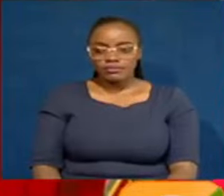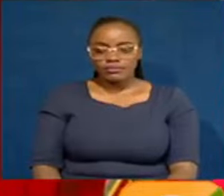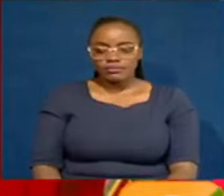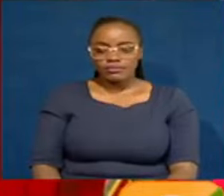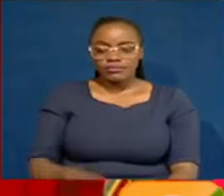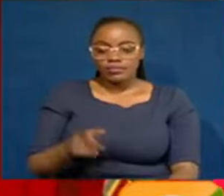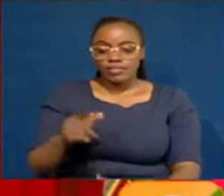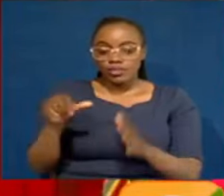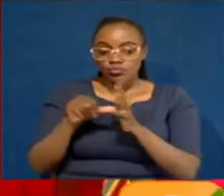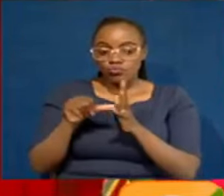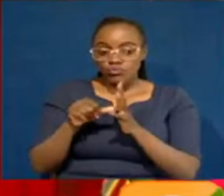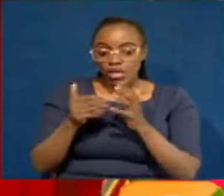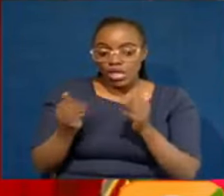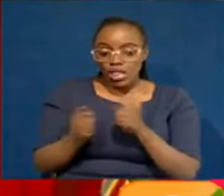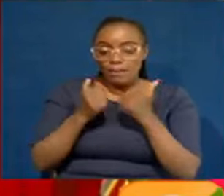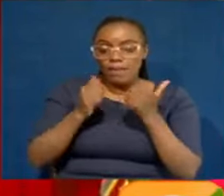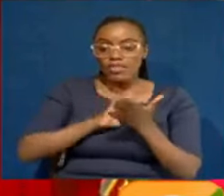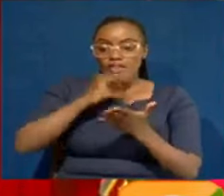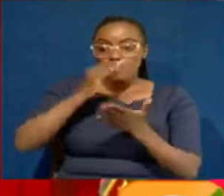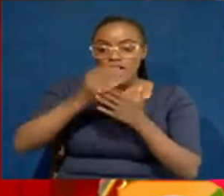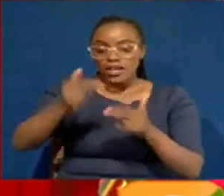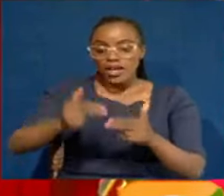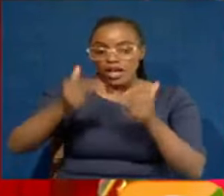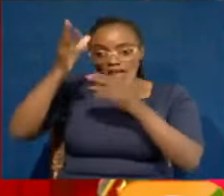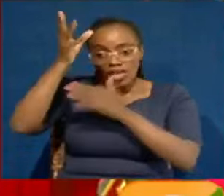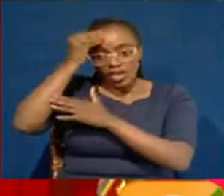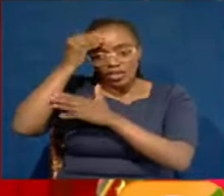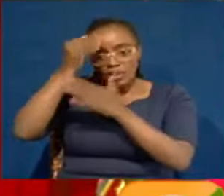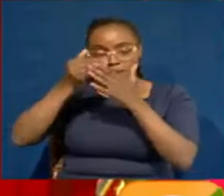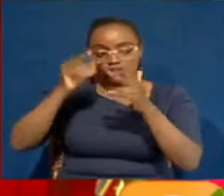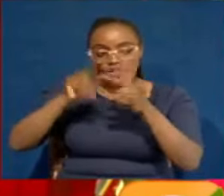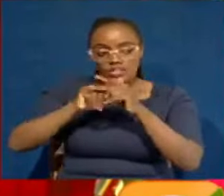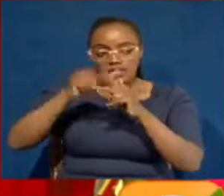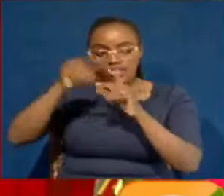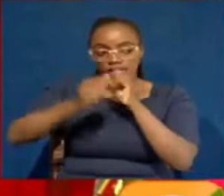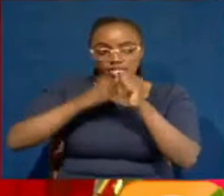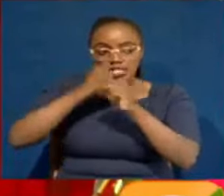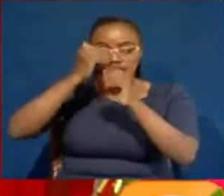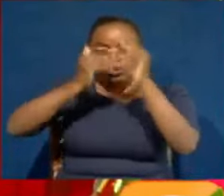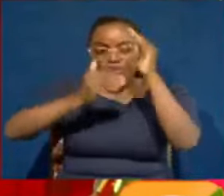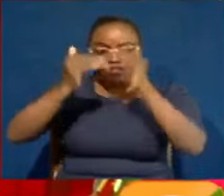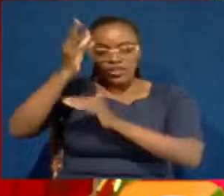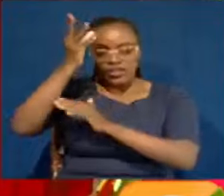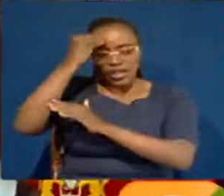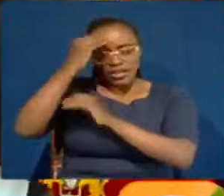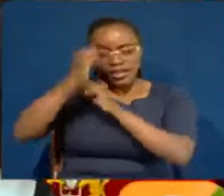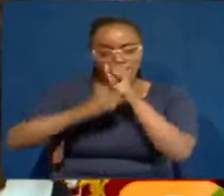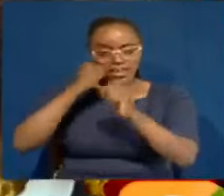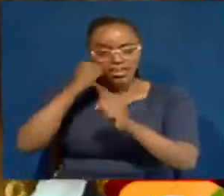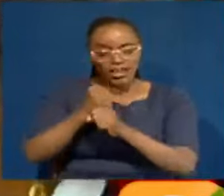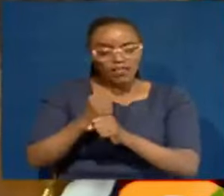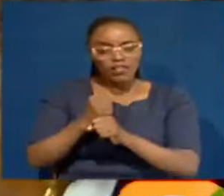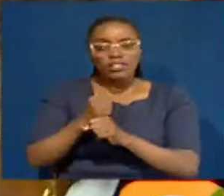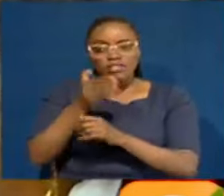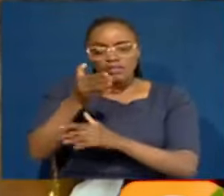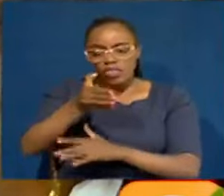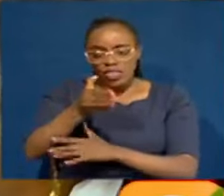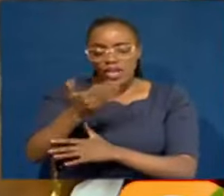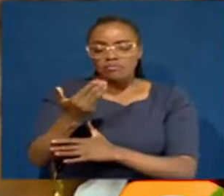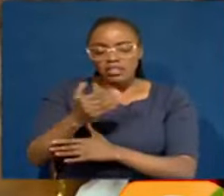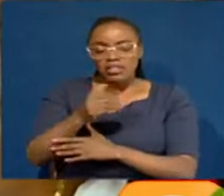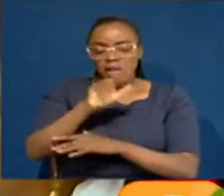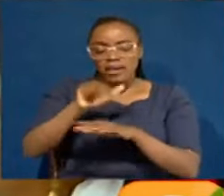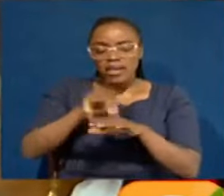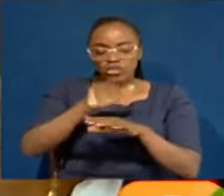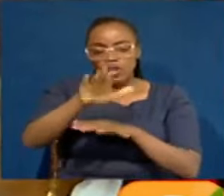The crisis unfolding in the funding of higher education ahead of the start of this year's university academic year was on the floor of the August